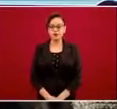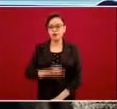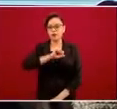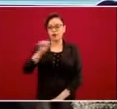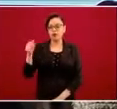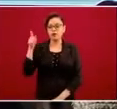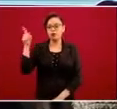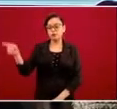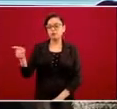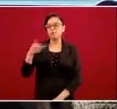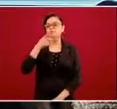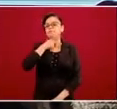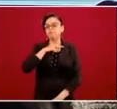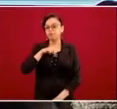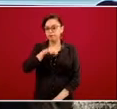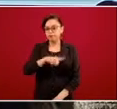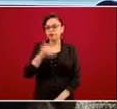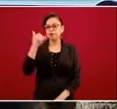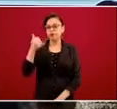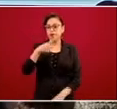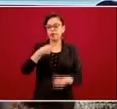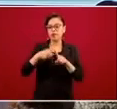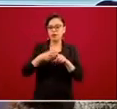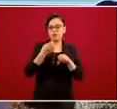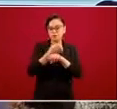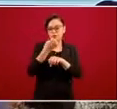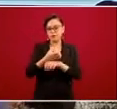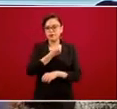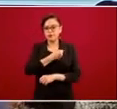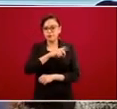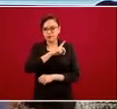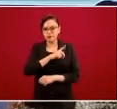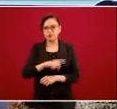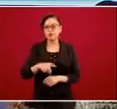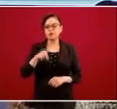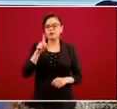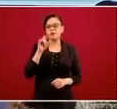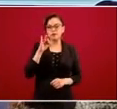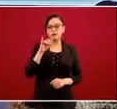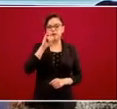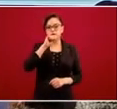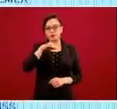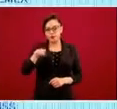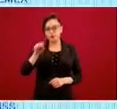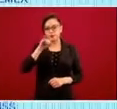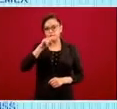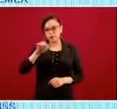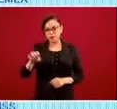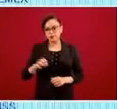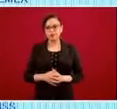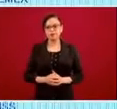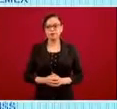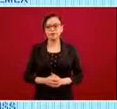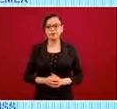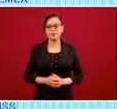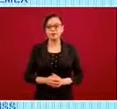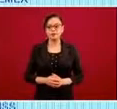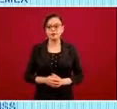to: private industry, public sector, universities, IMSS,